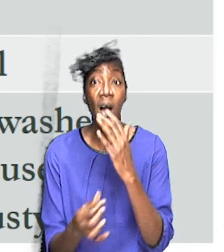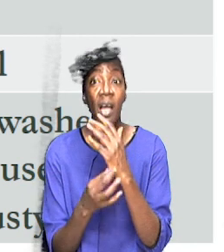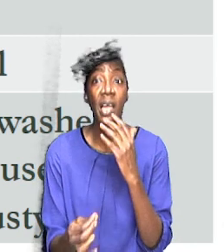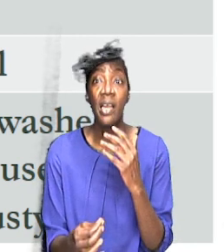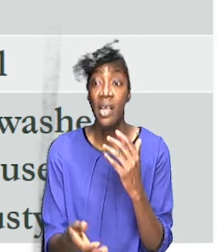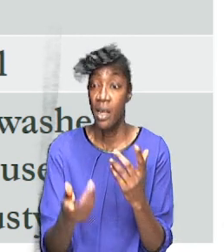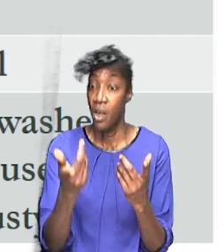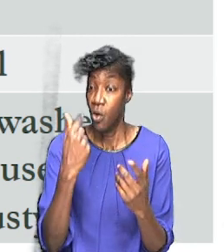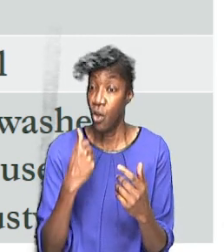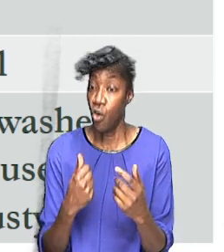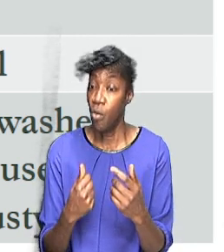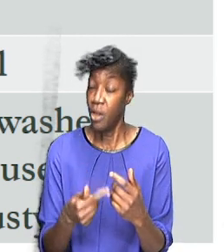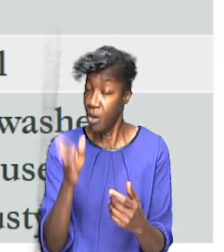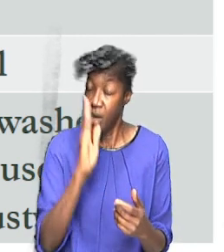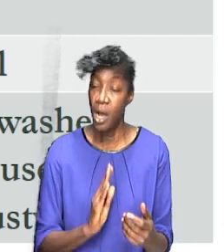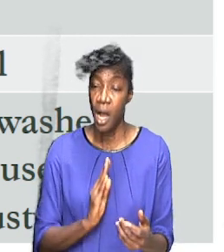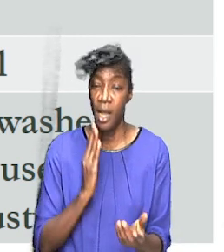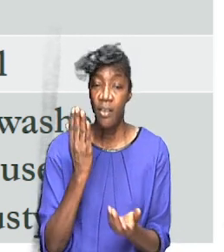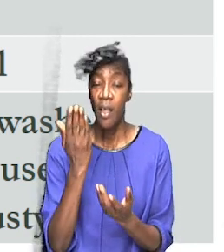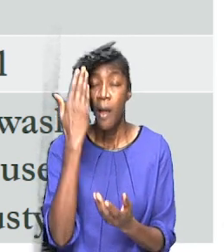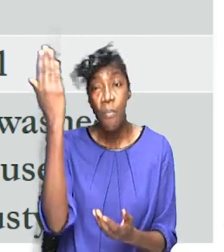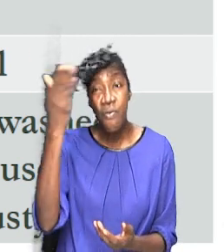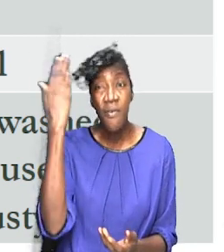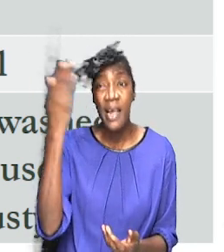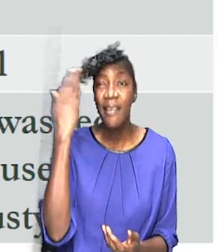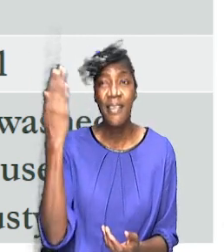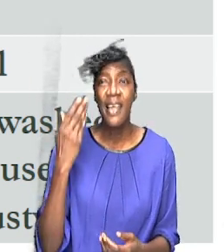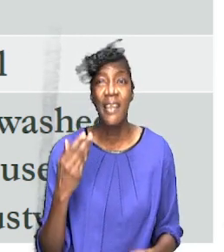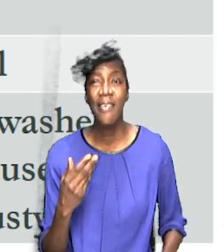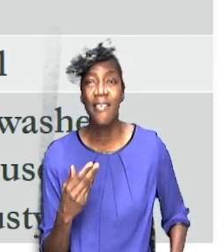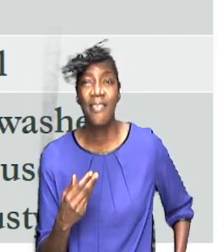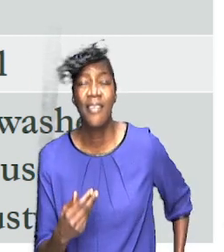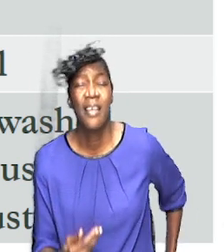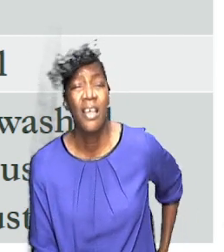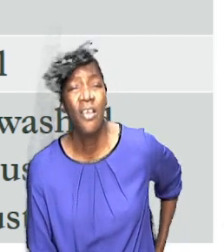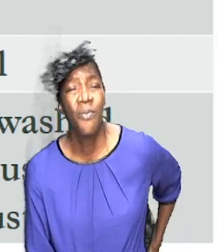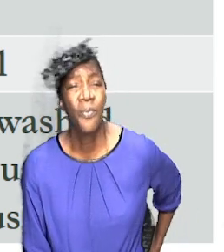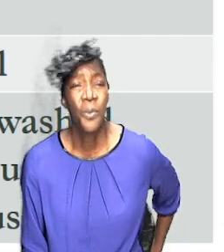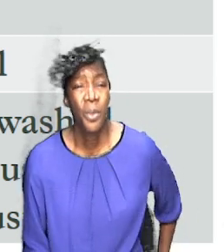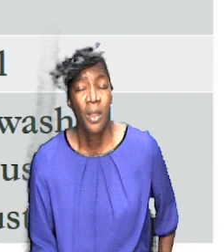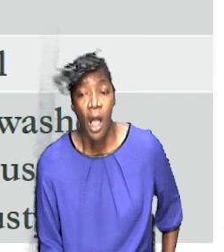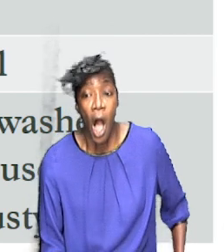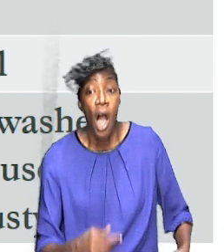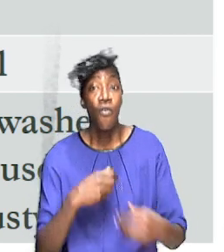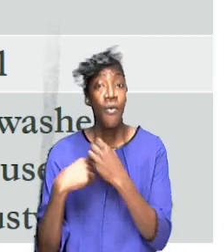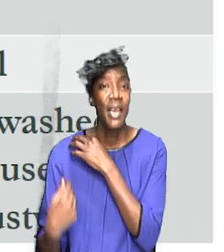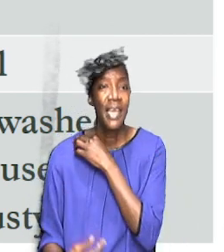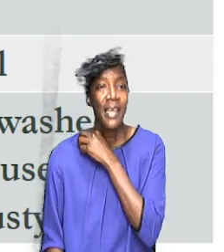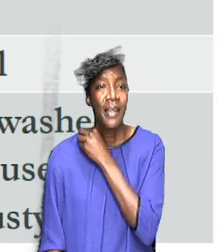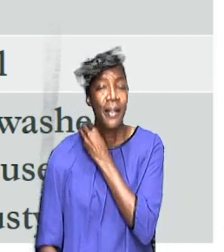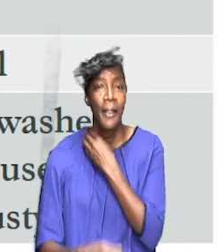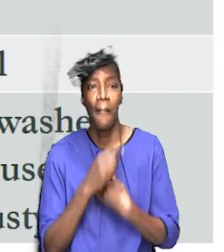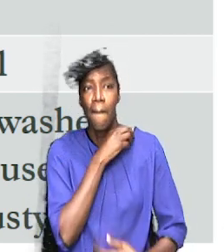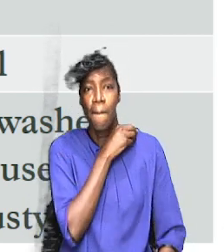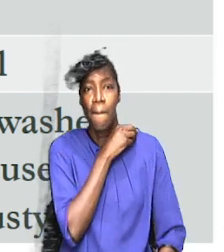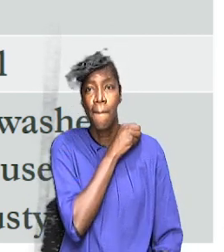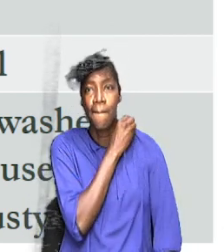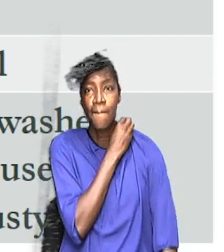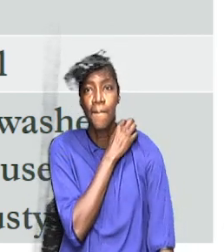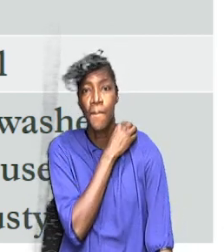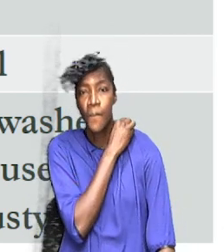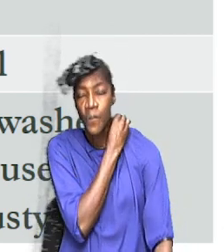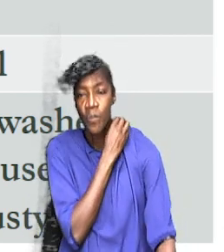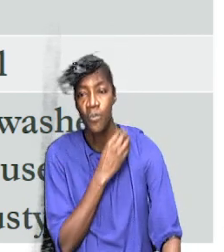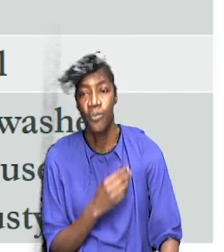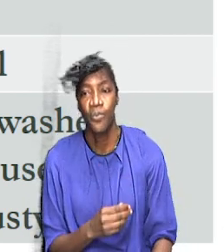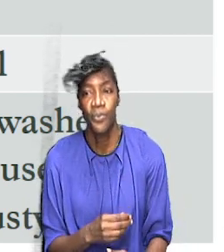her was what was most valuable to her. She was already called a sinner. She was already an outcast. This was her security. This is what was going to make her